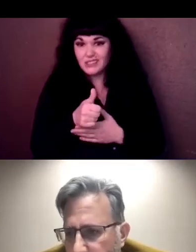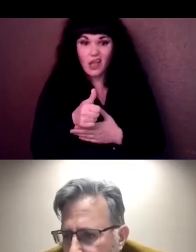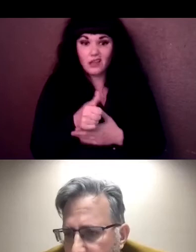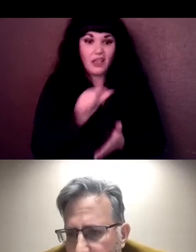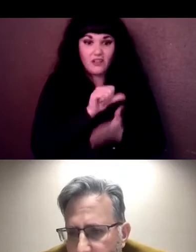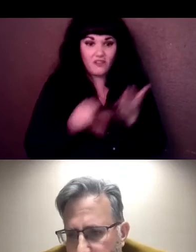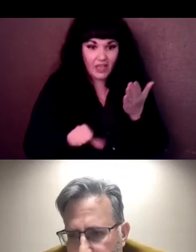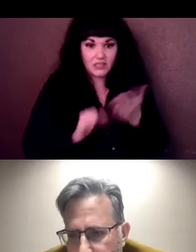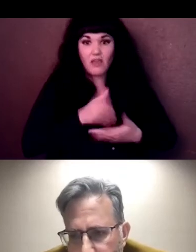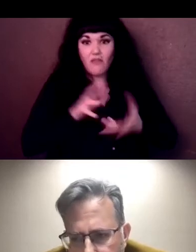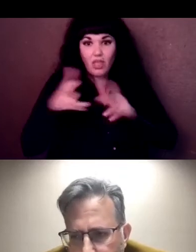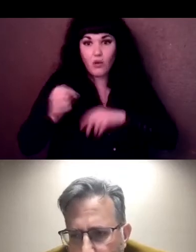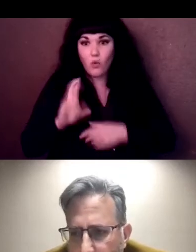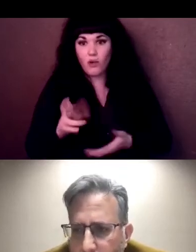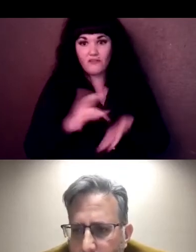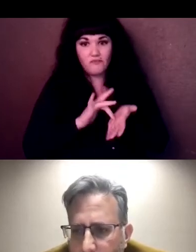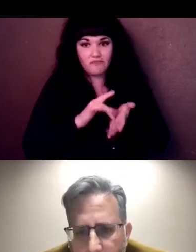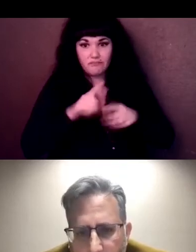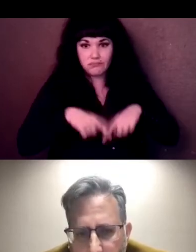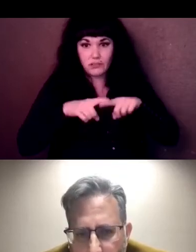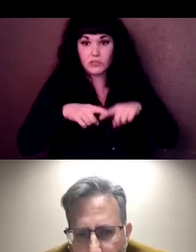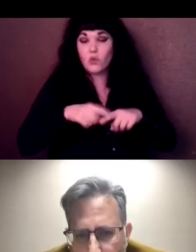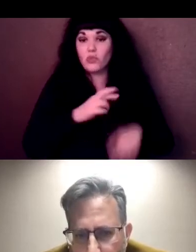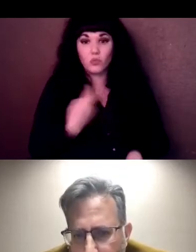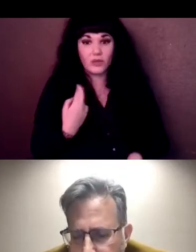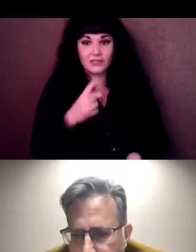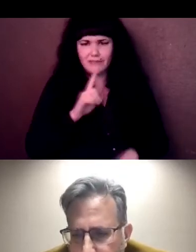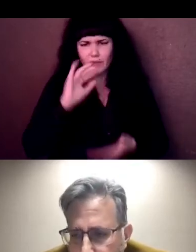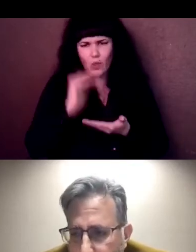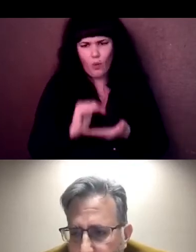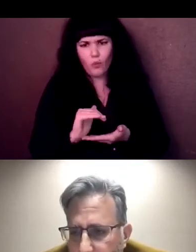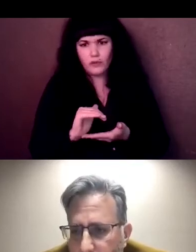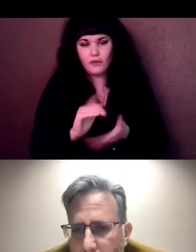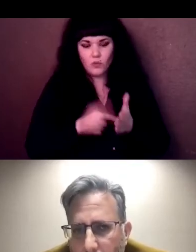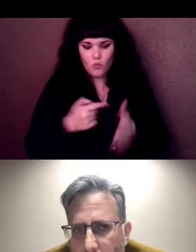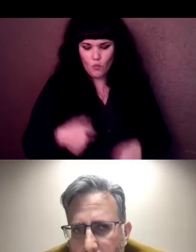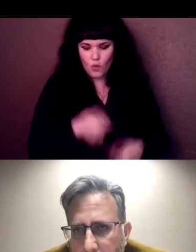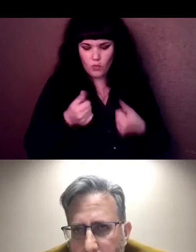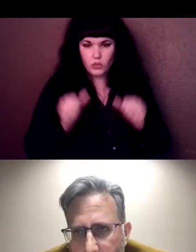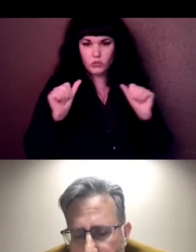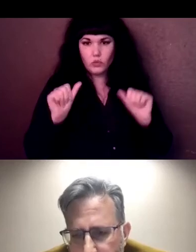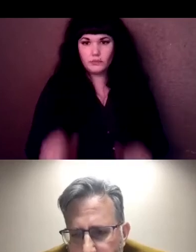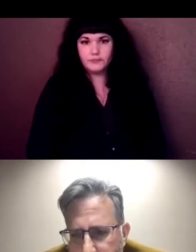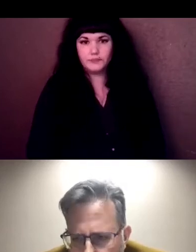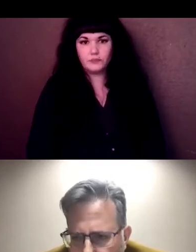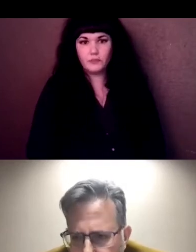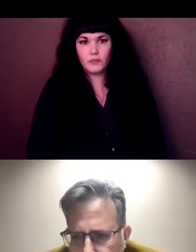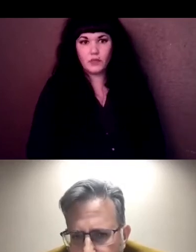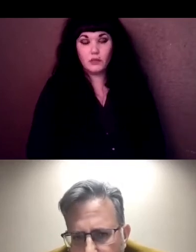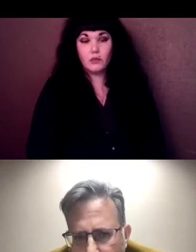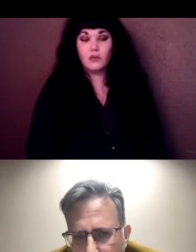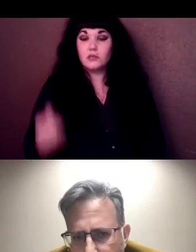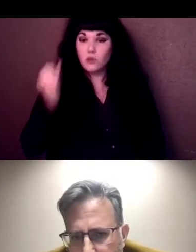pharmacological. So the risks are very, very low for what we're about to do. So if you get us a